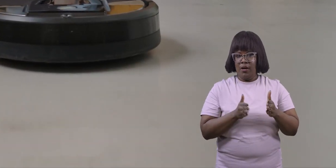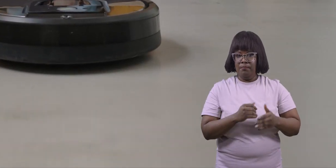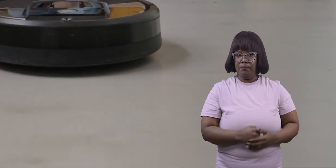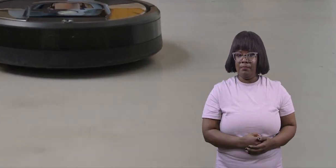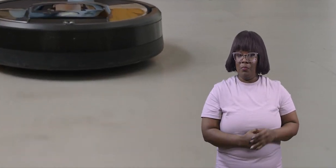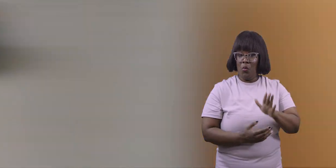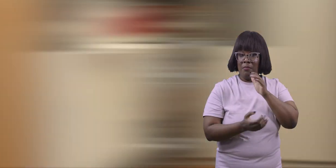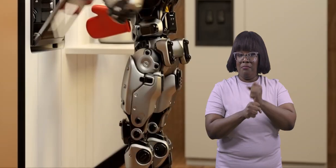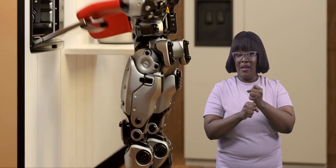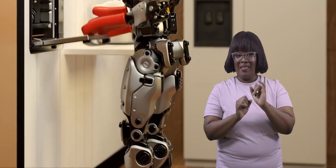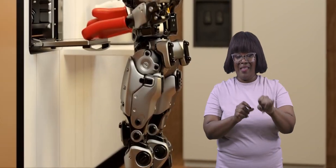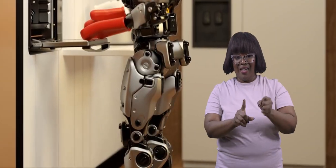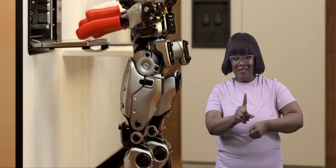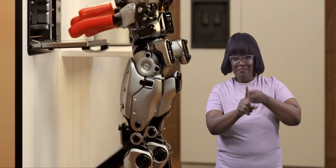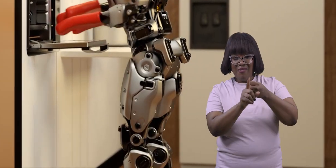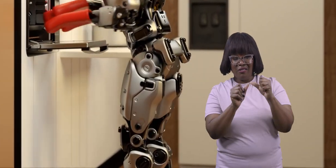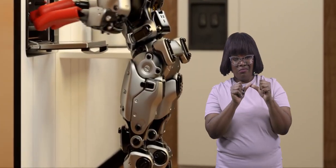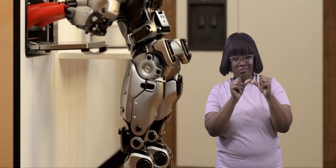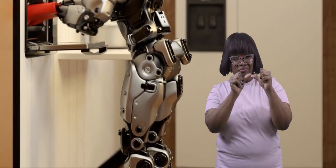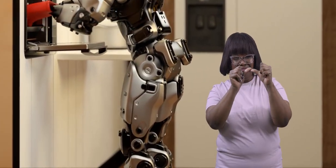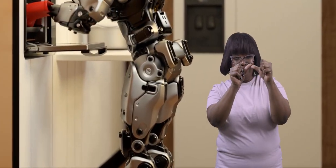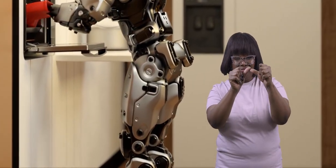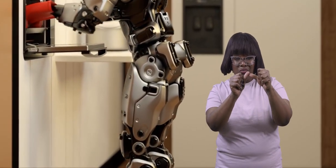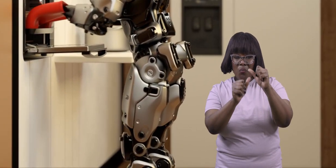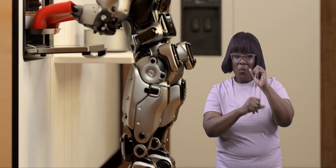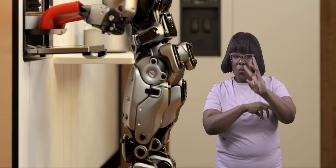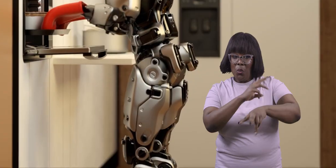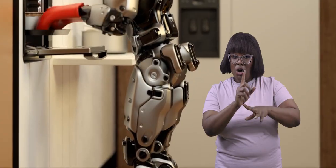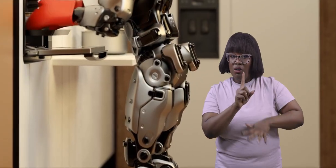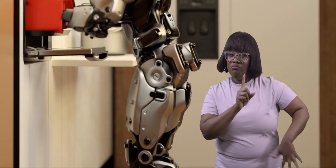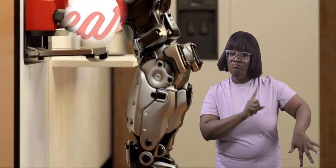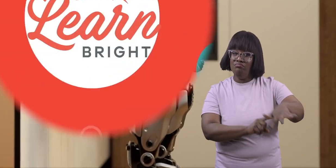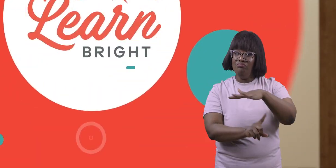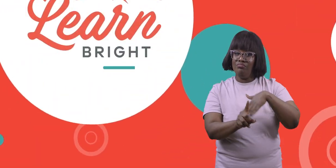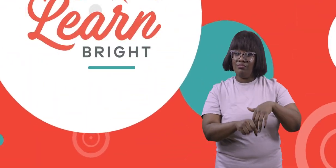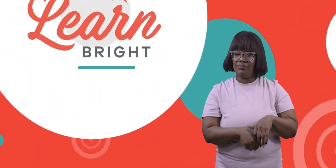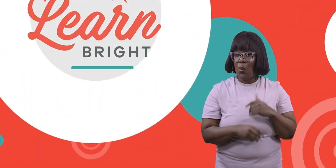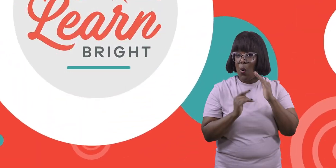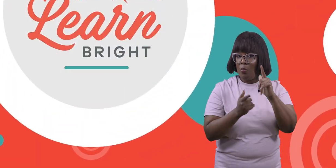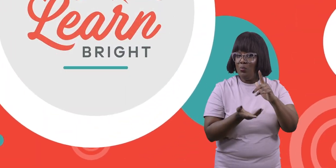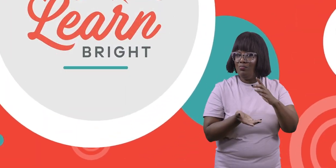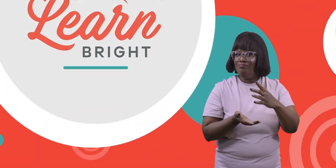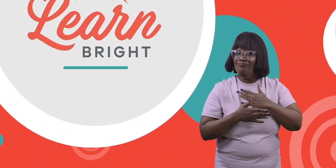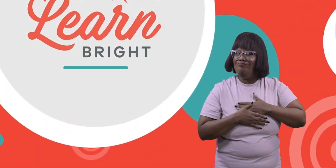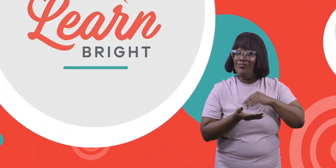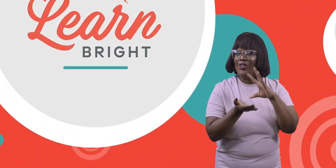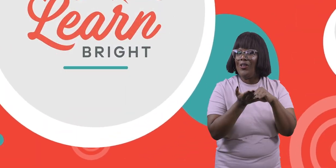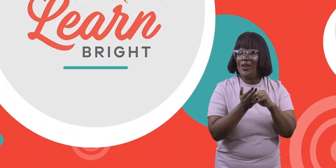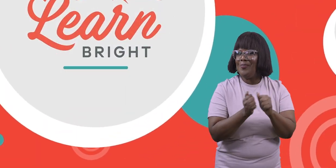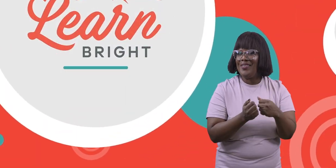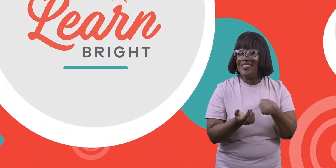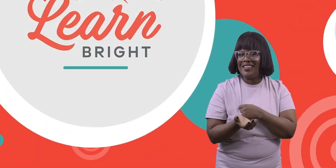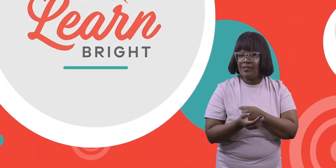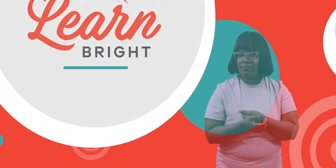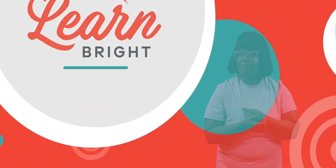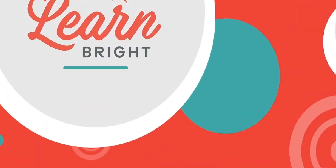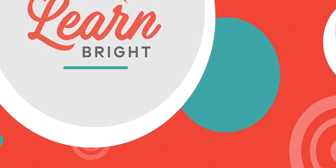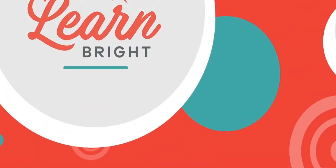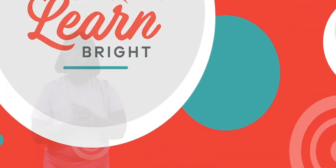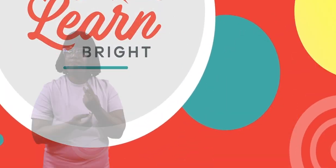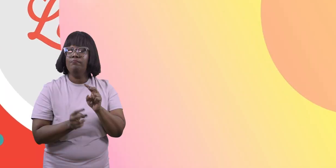a robot that will make a lasting impact on the world around you. Hope you had fun learning with us.